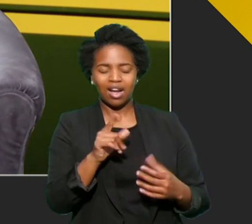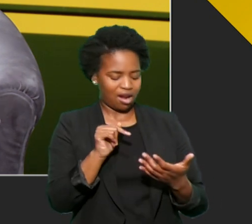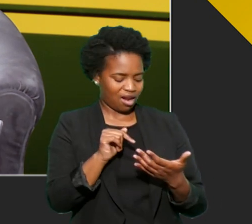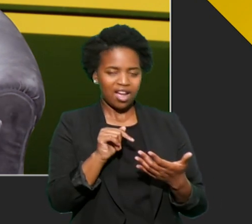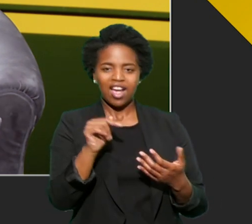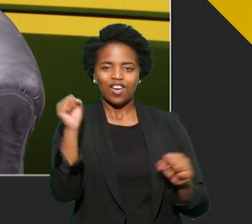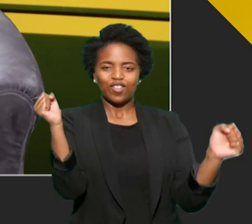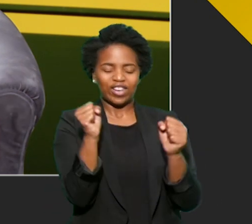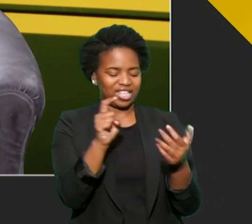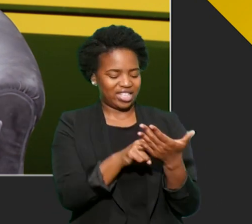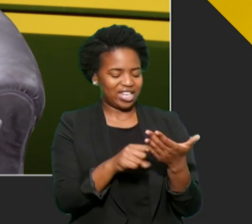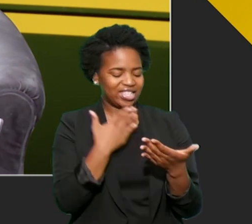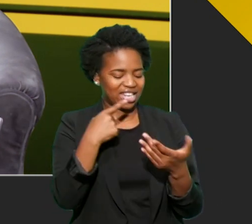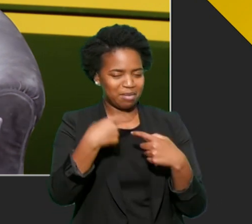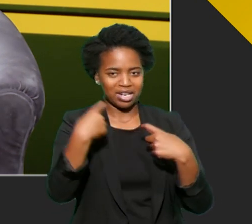fridge,